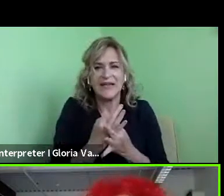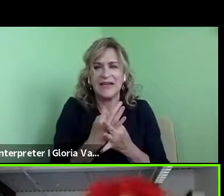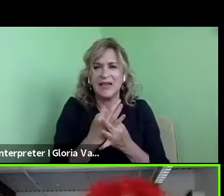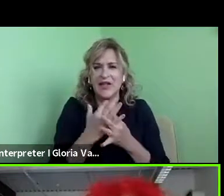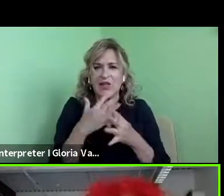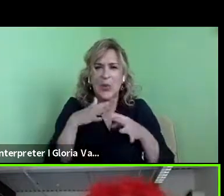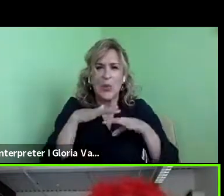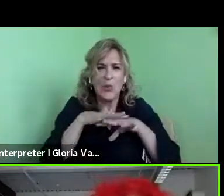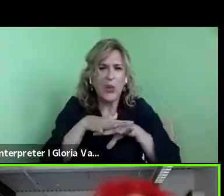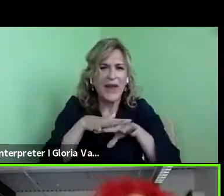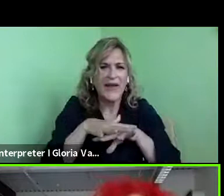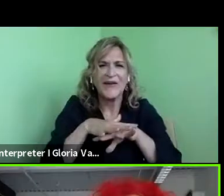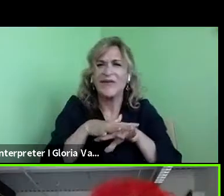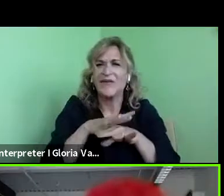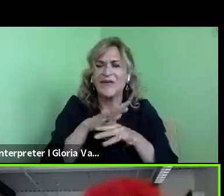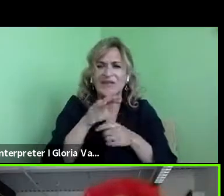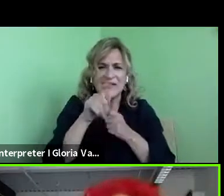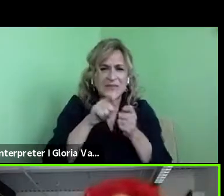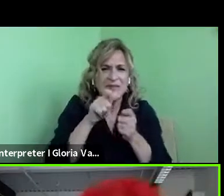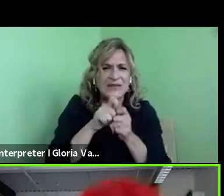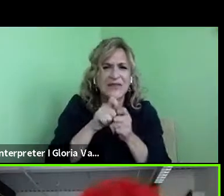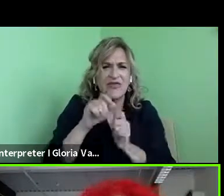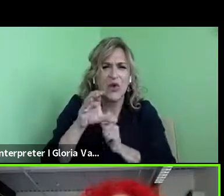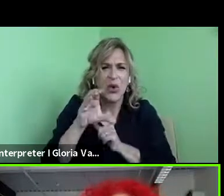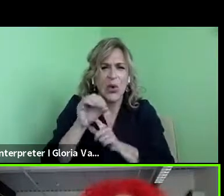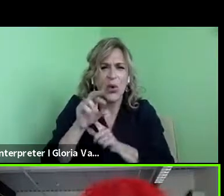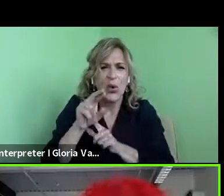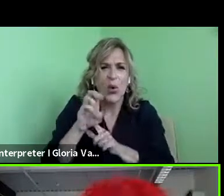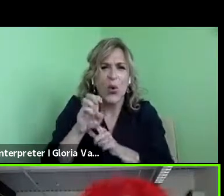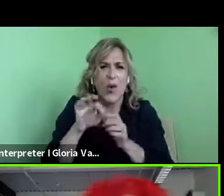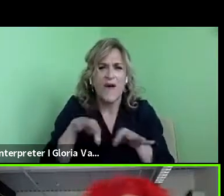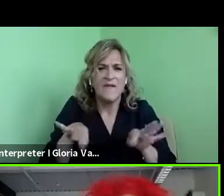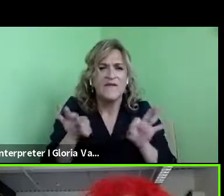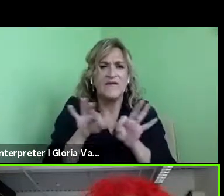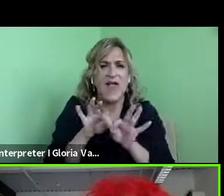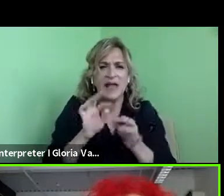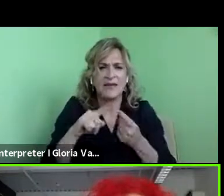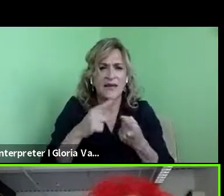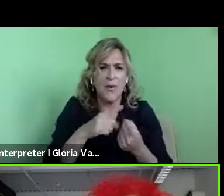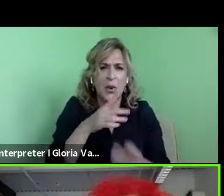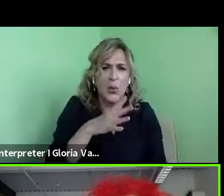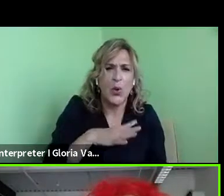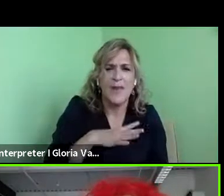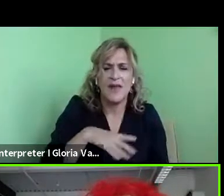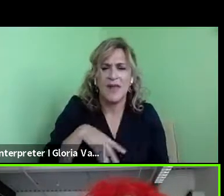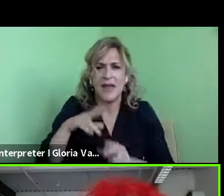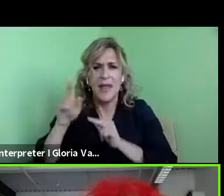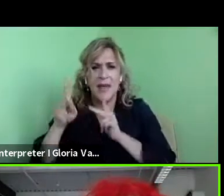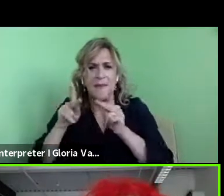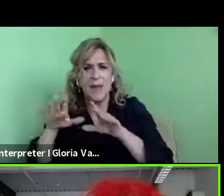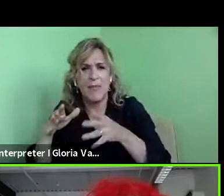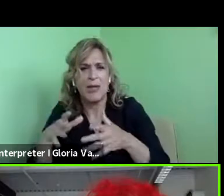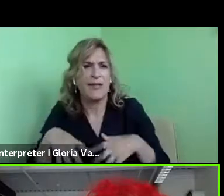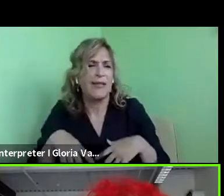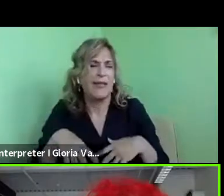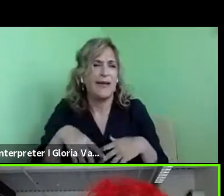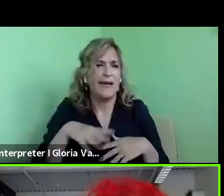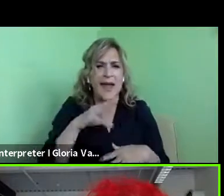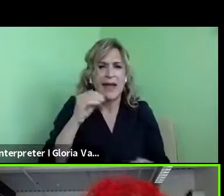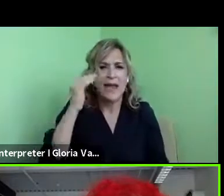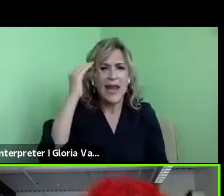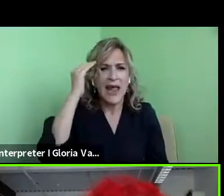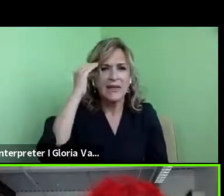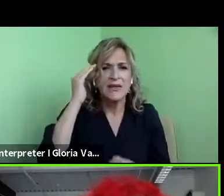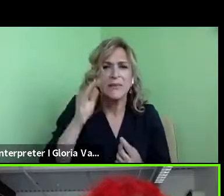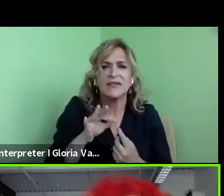having specific core values about women and people and acknowledgement of